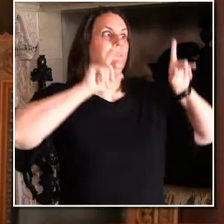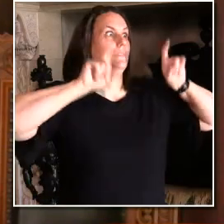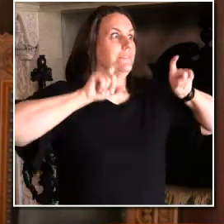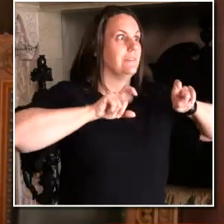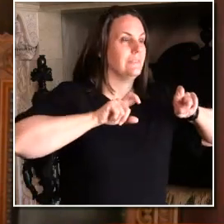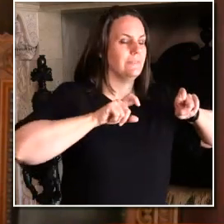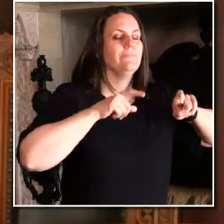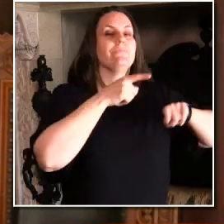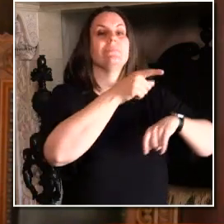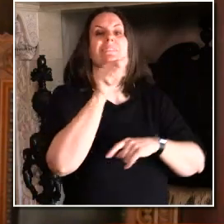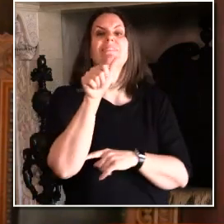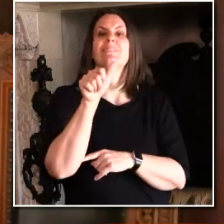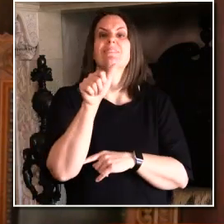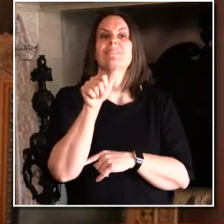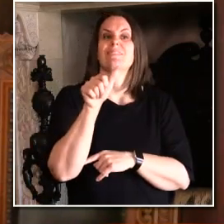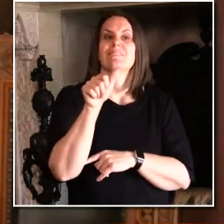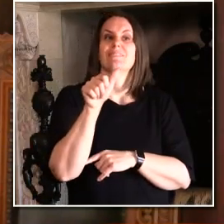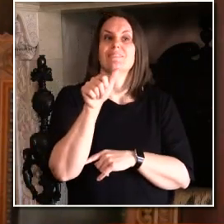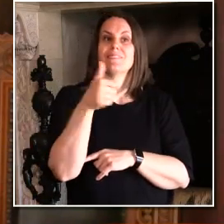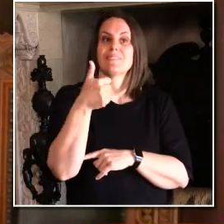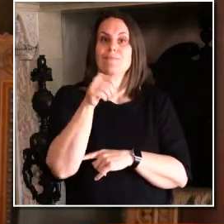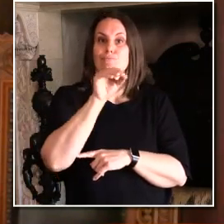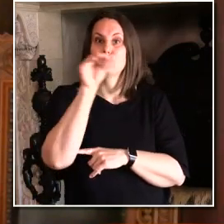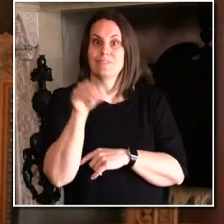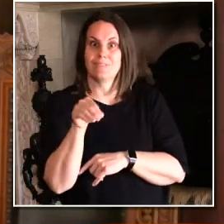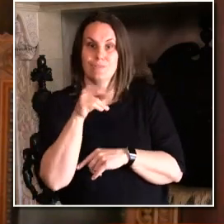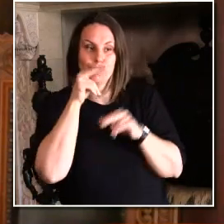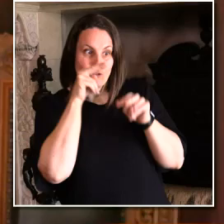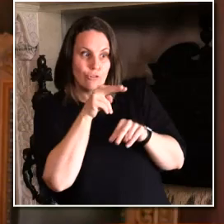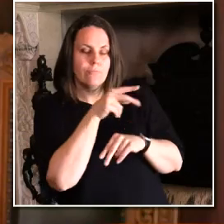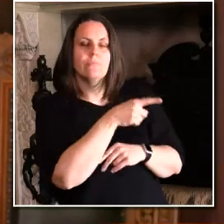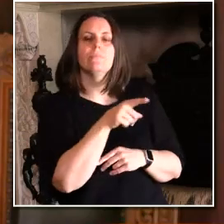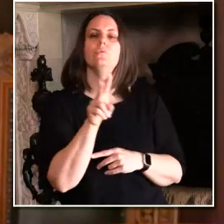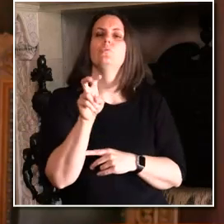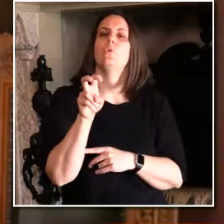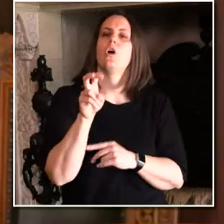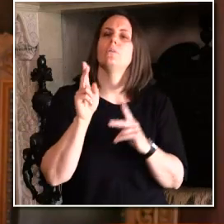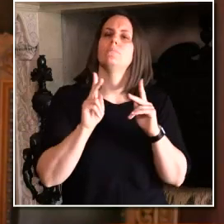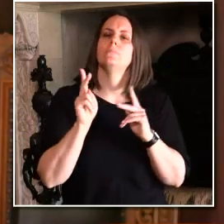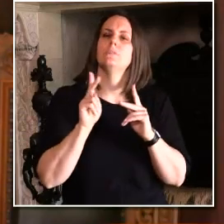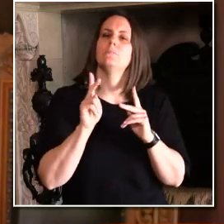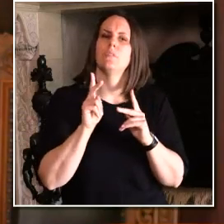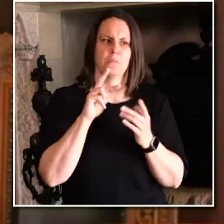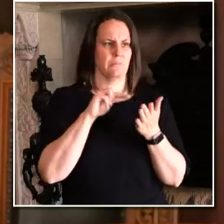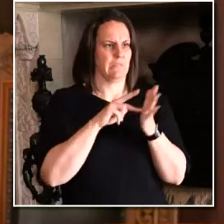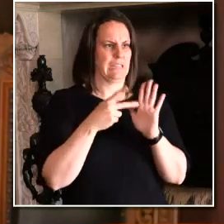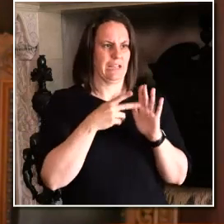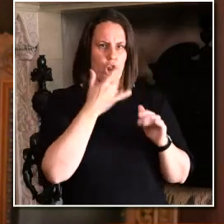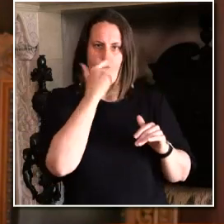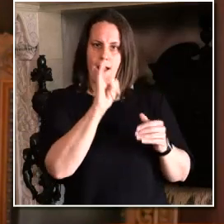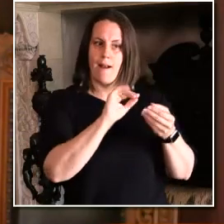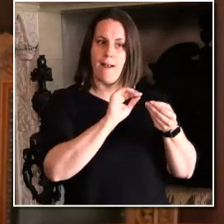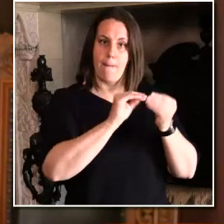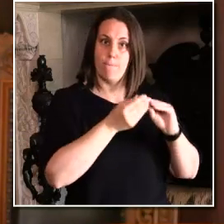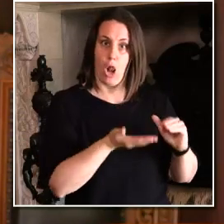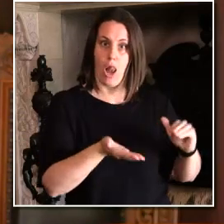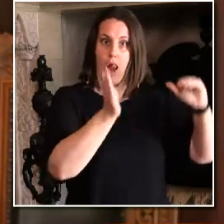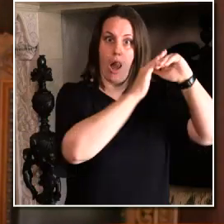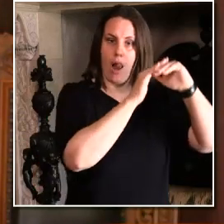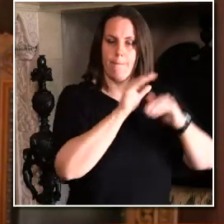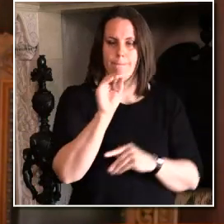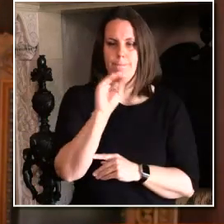200 cases, but we still only have 10% of people who are testing positive. And so that's really the reason you want to look at that